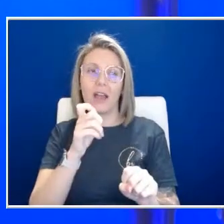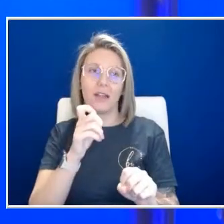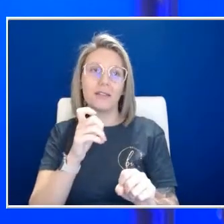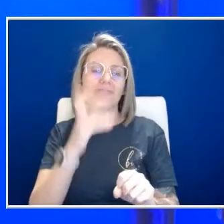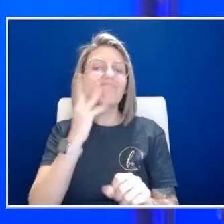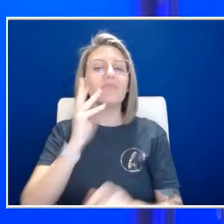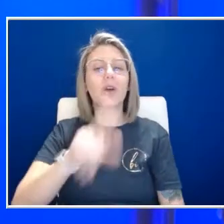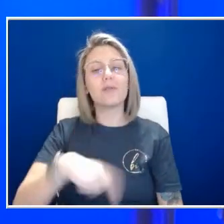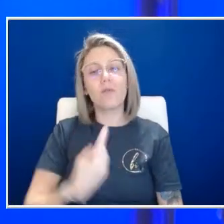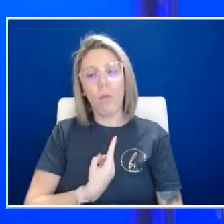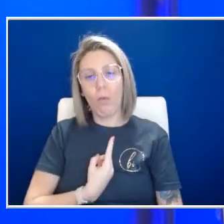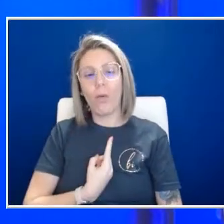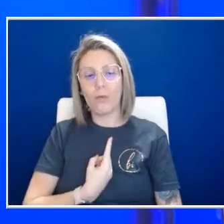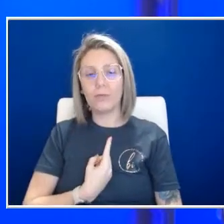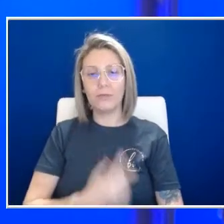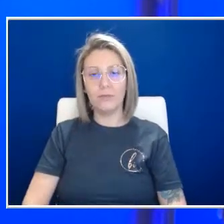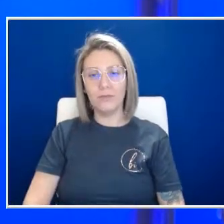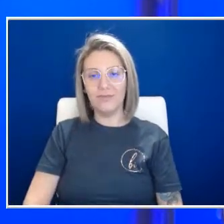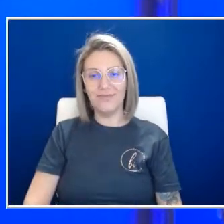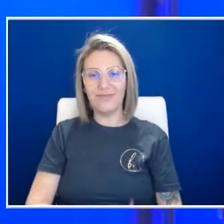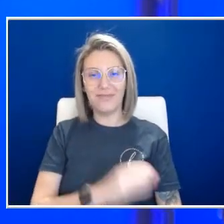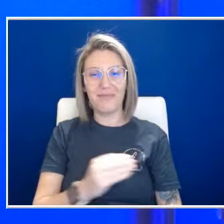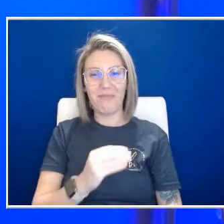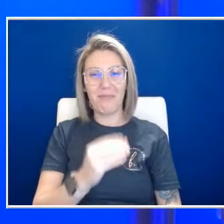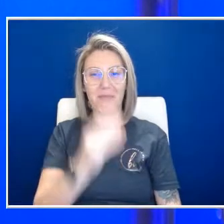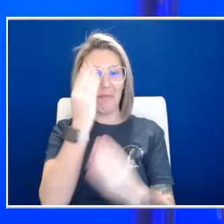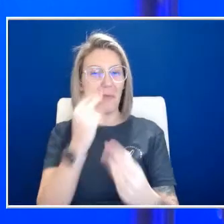And let people know they need them.